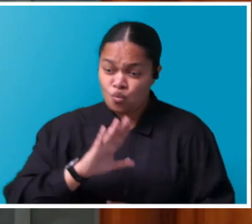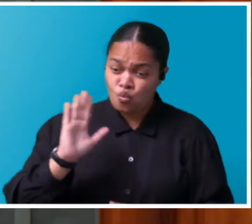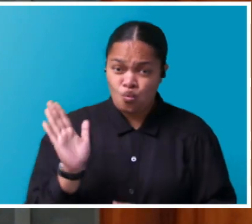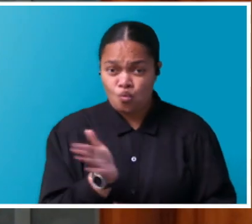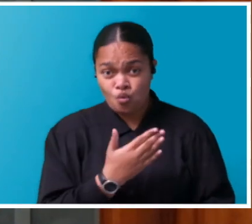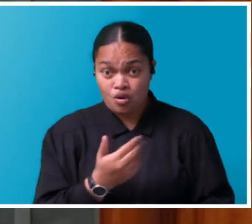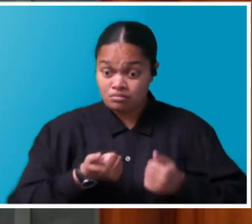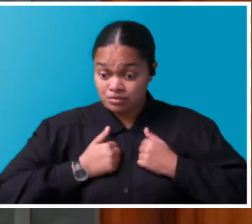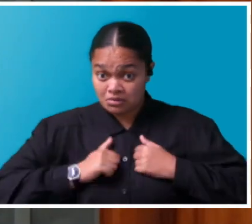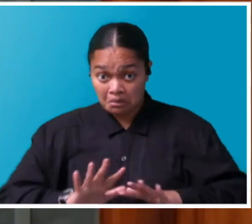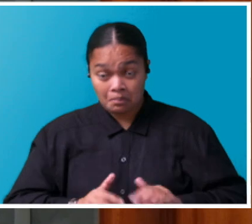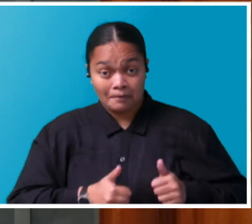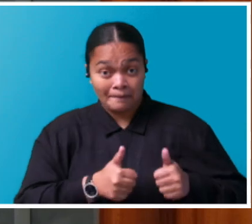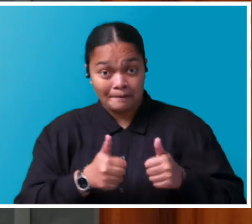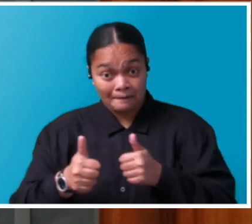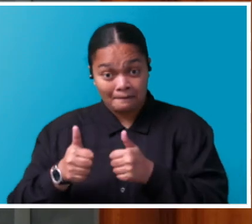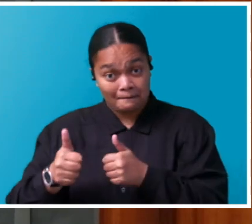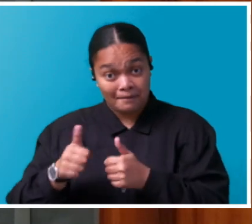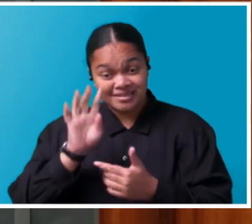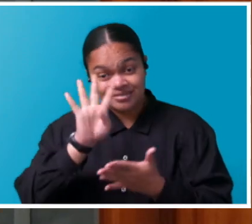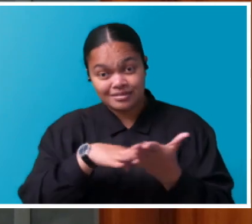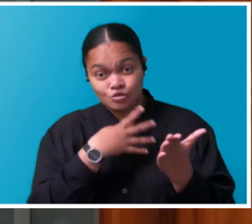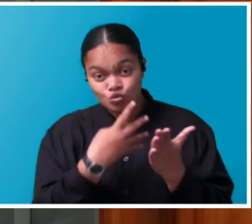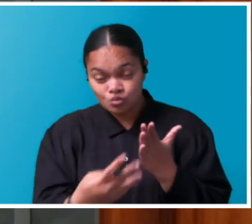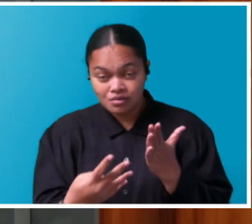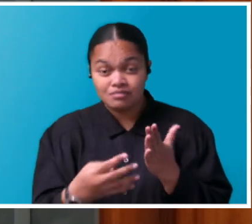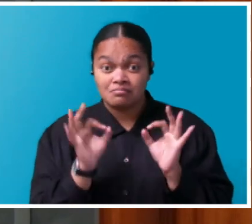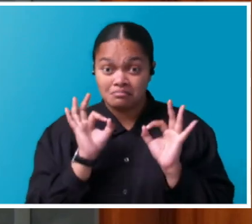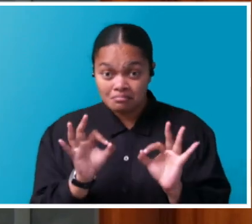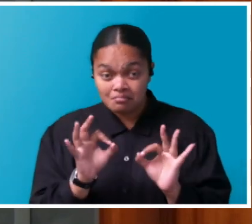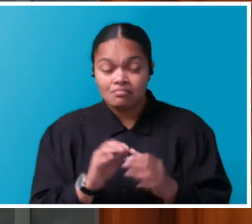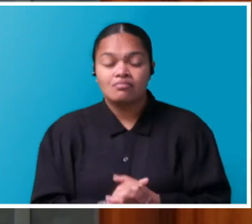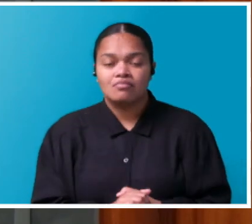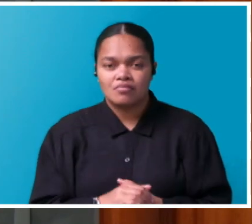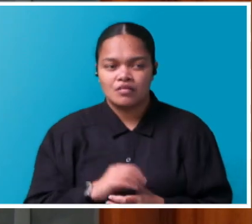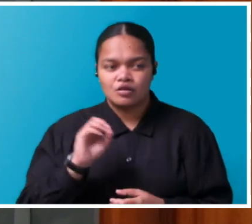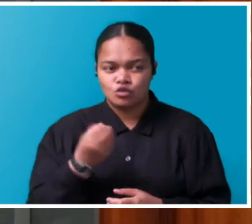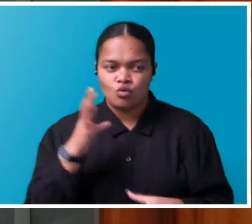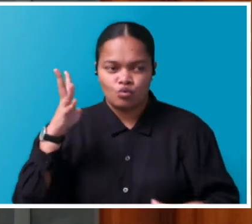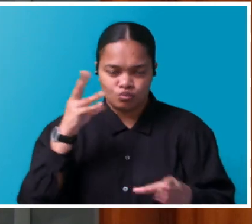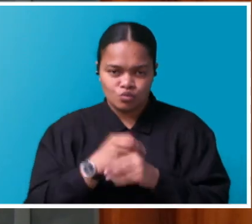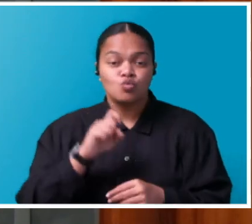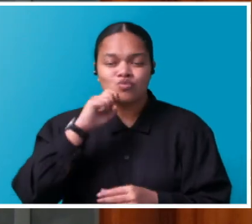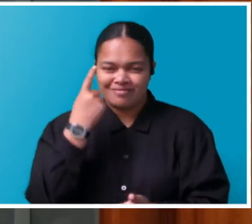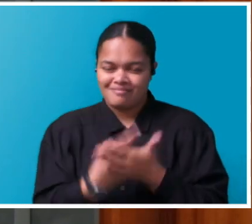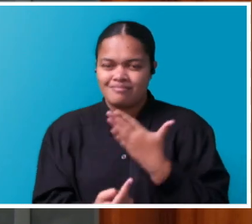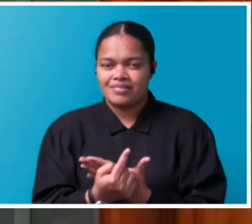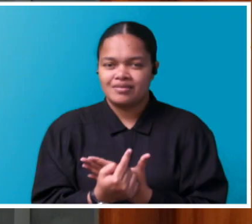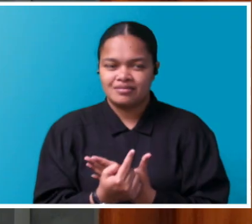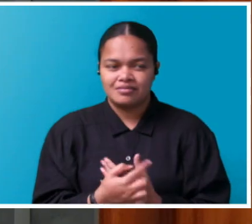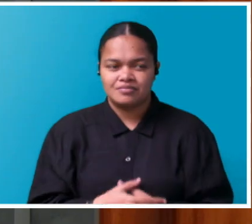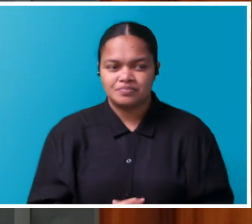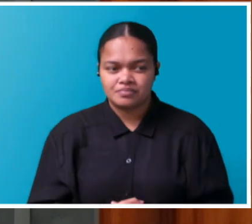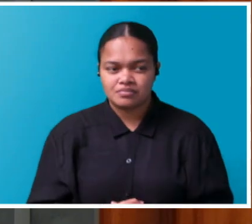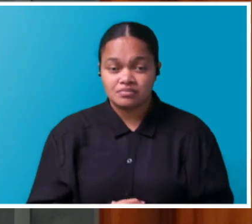are completed as scheduled, then the following transfer and trade of the emission reduction units will happen.